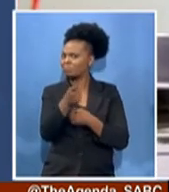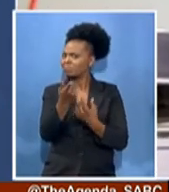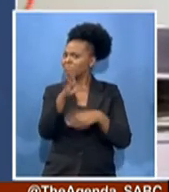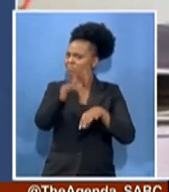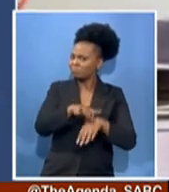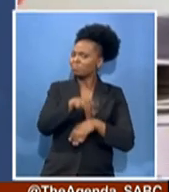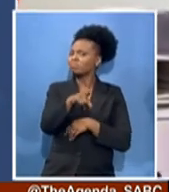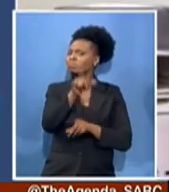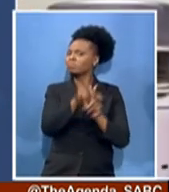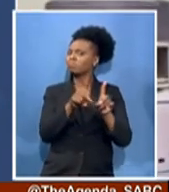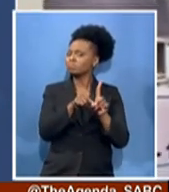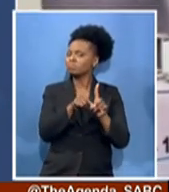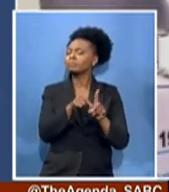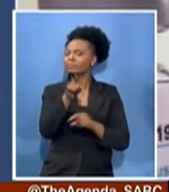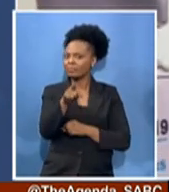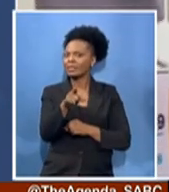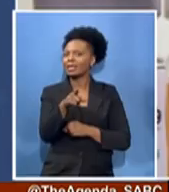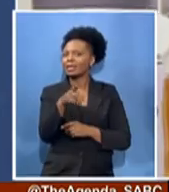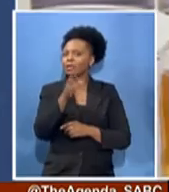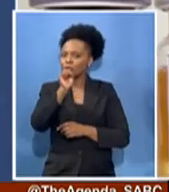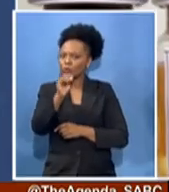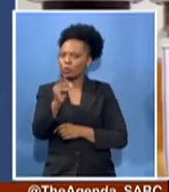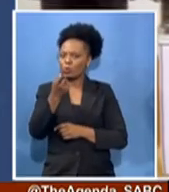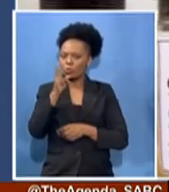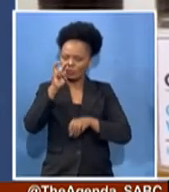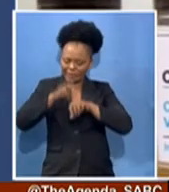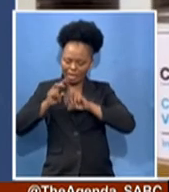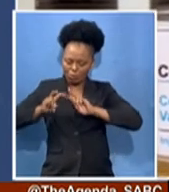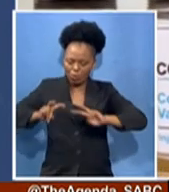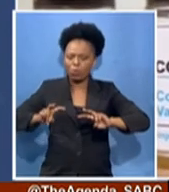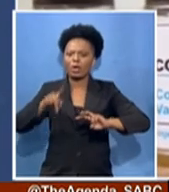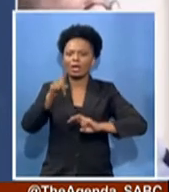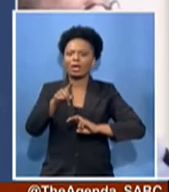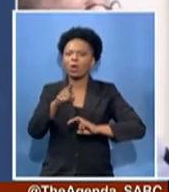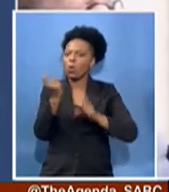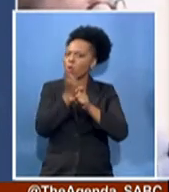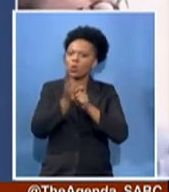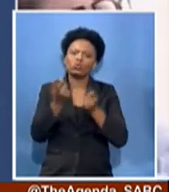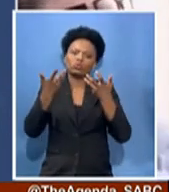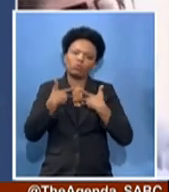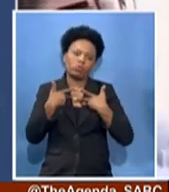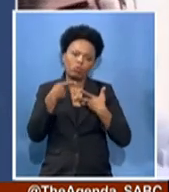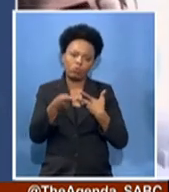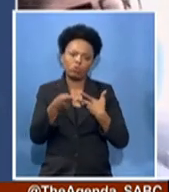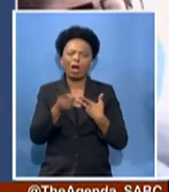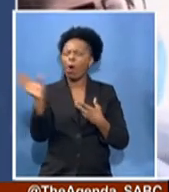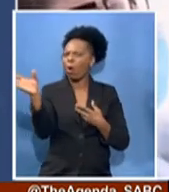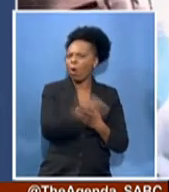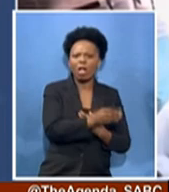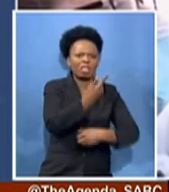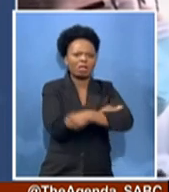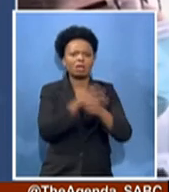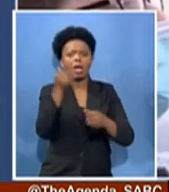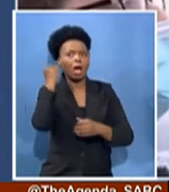so we're doing this all the time. And this is something we do for all vaccines, all new vaccines, when we roll them out, so that we